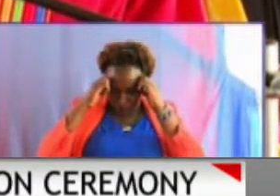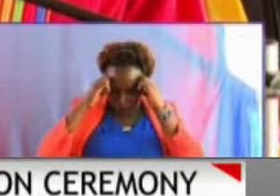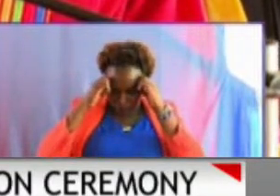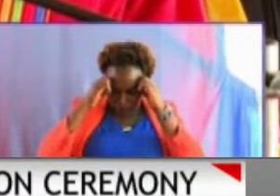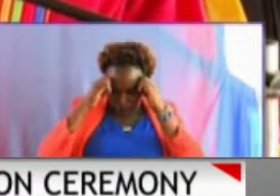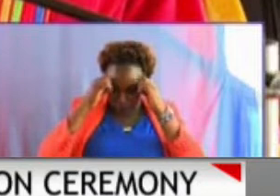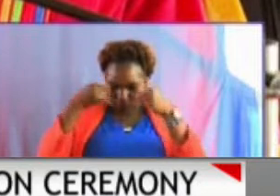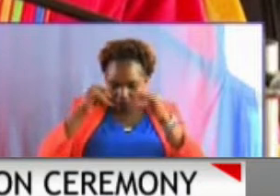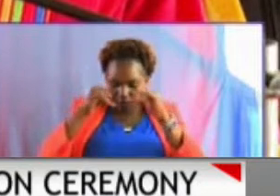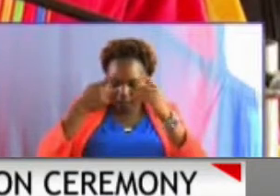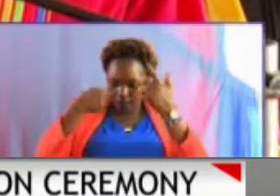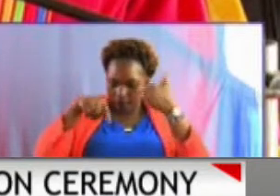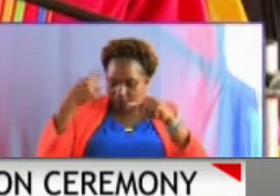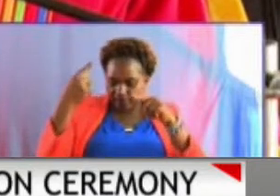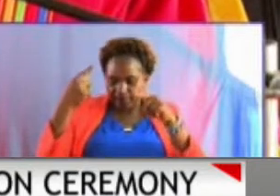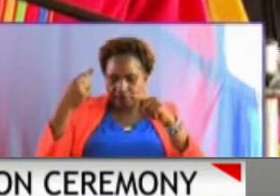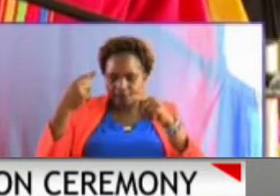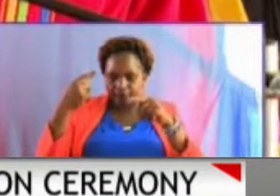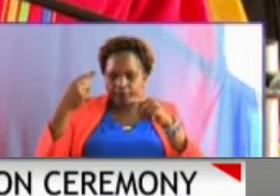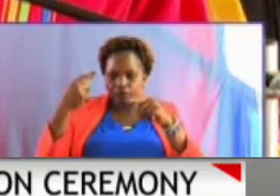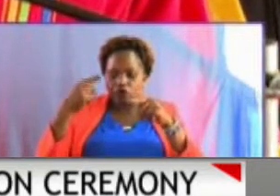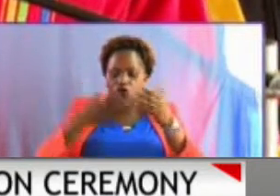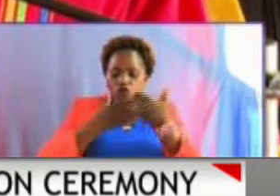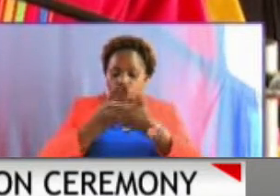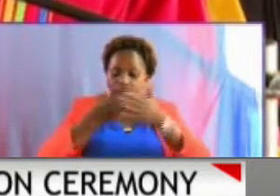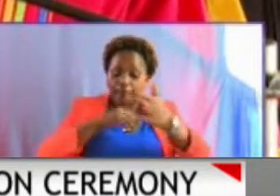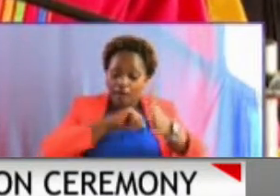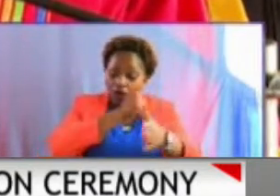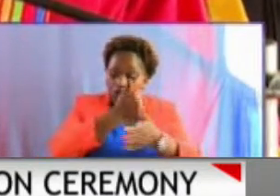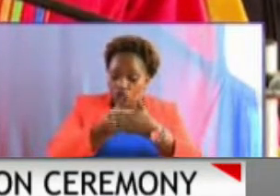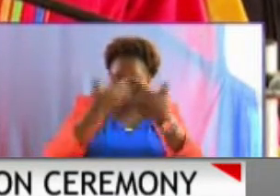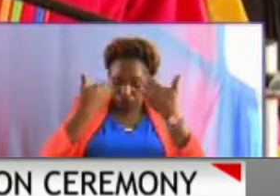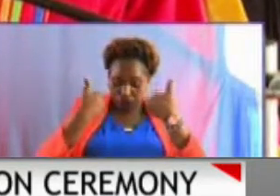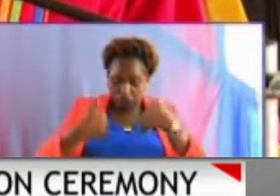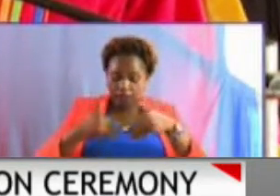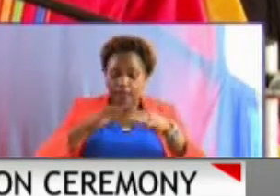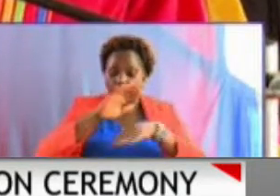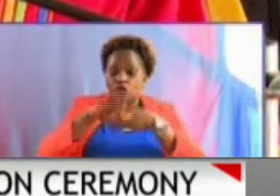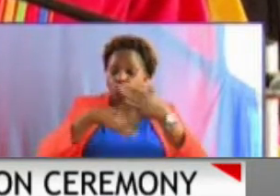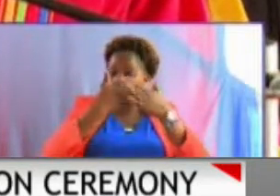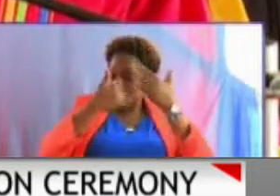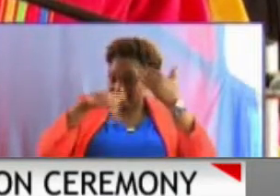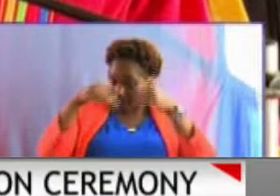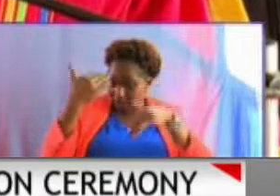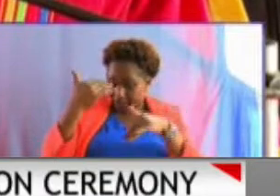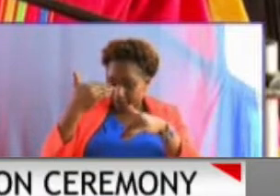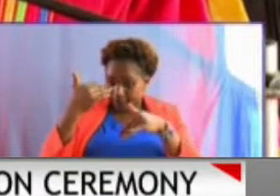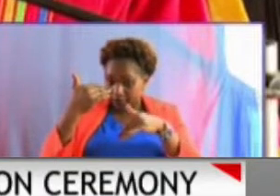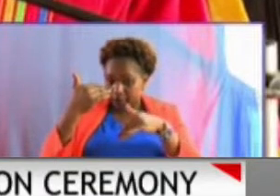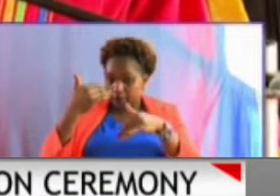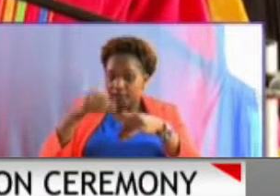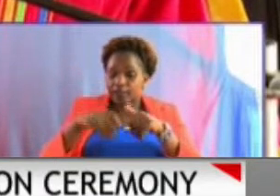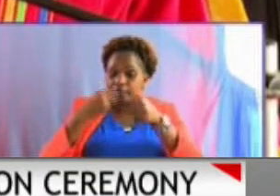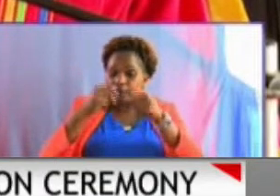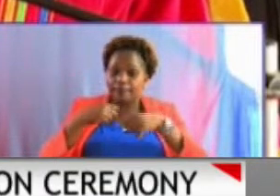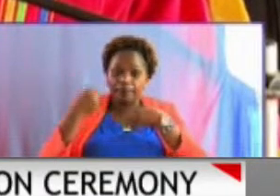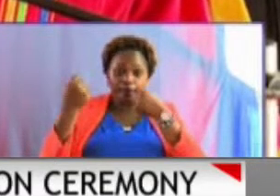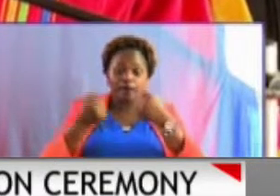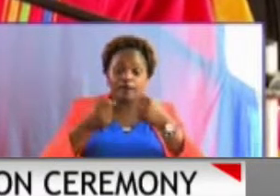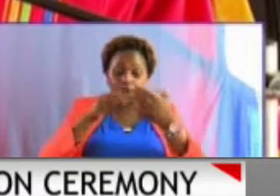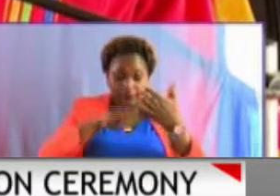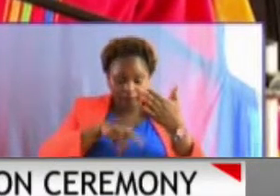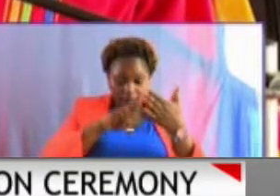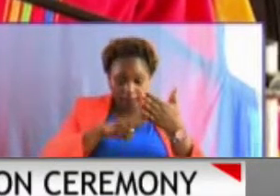trained, and qualified, and by my authority and that of the entire university, give power to